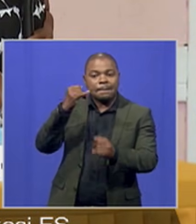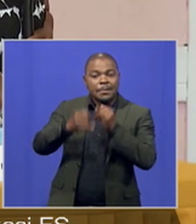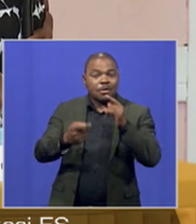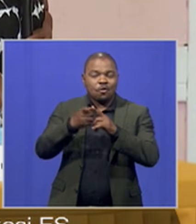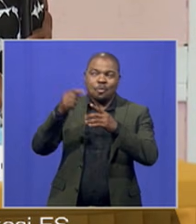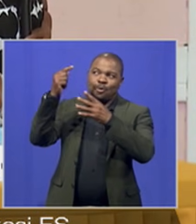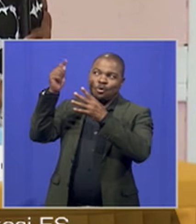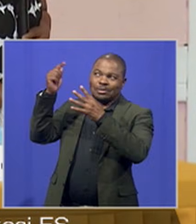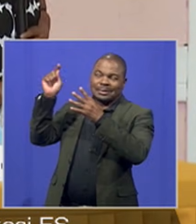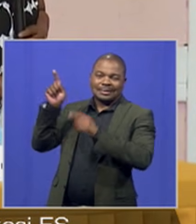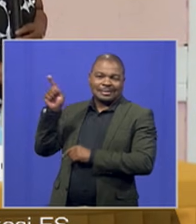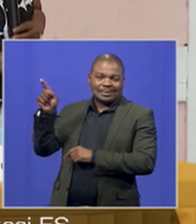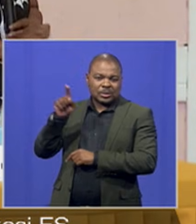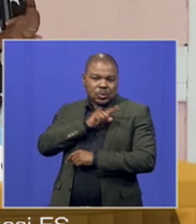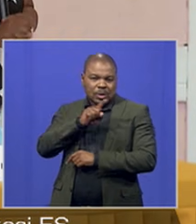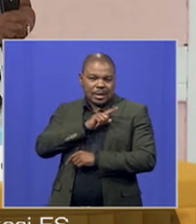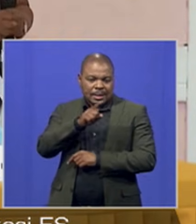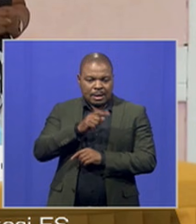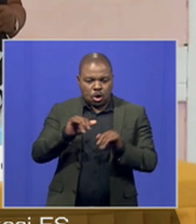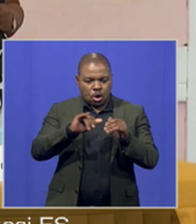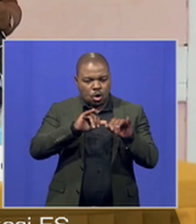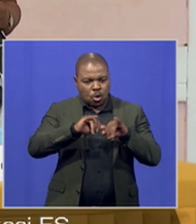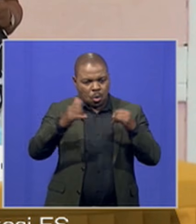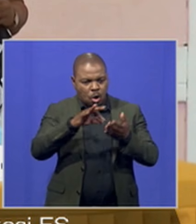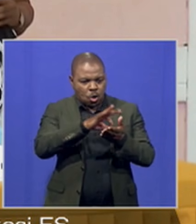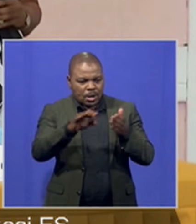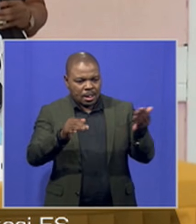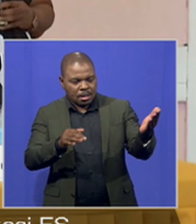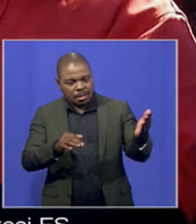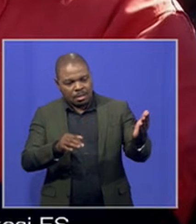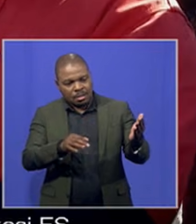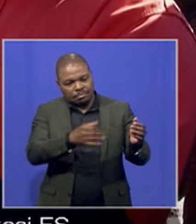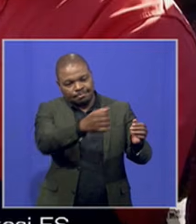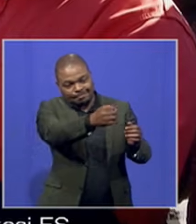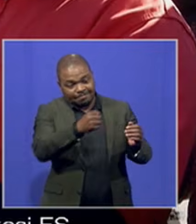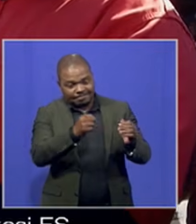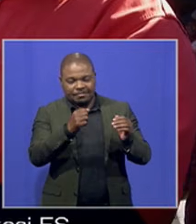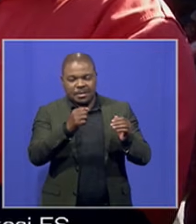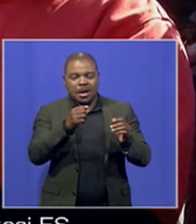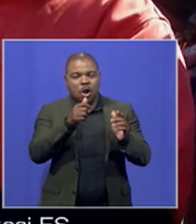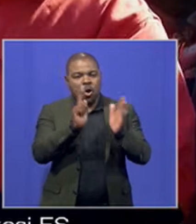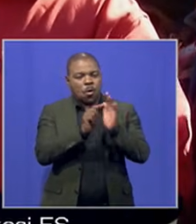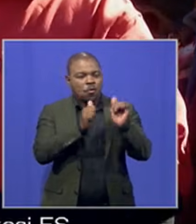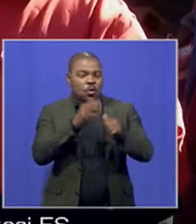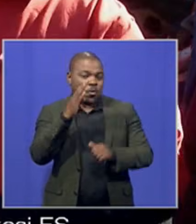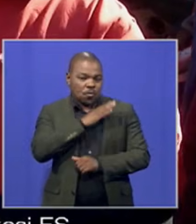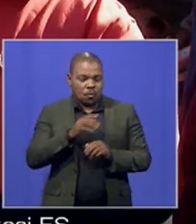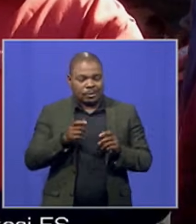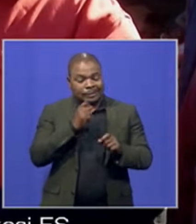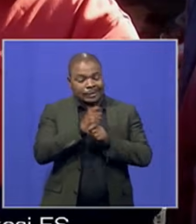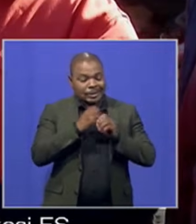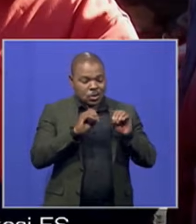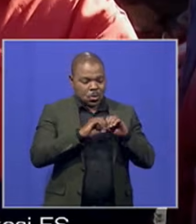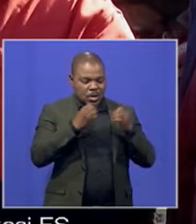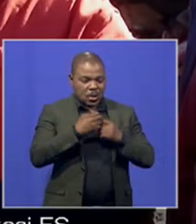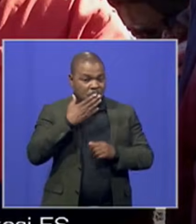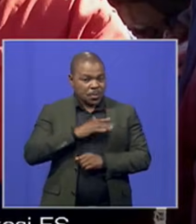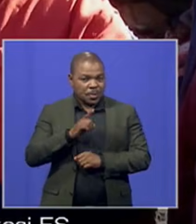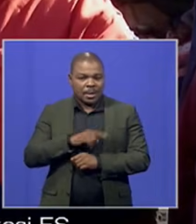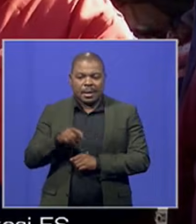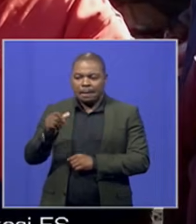ntlha ya go sa thapiwe ga borakontraka ka tsela e tshwanetseng. Mokgatlo wa ditekesi wa Manyatseng o batla dikarabo tsa gore madi a ntšhafatso